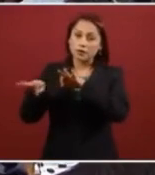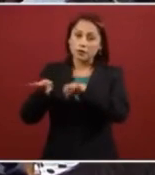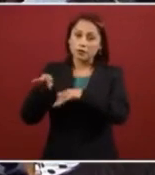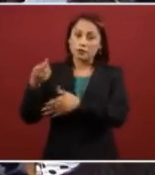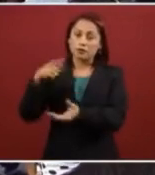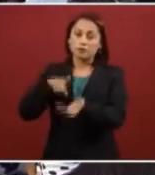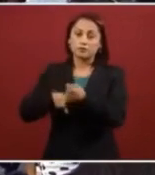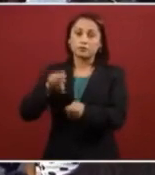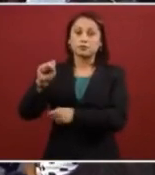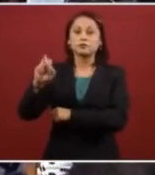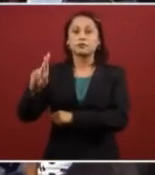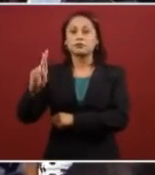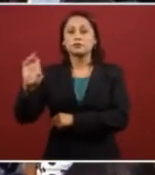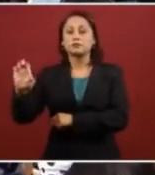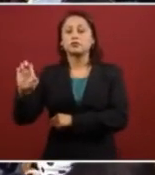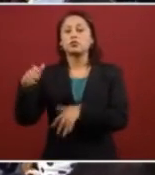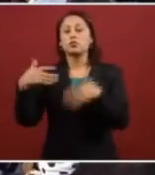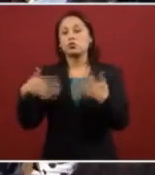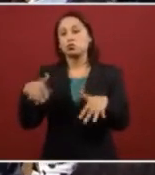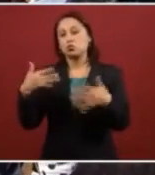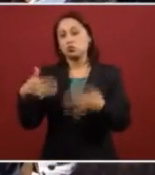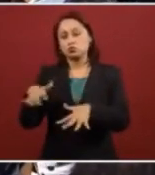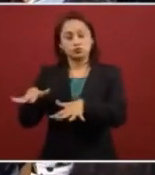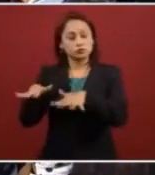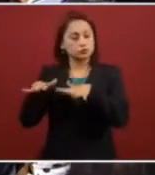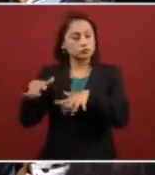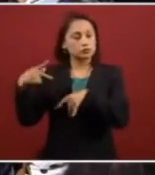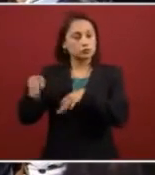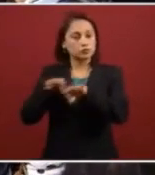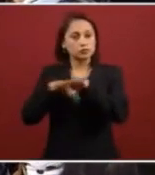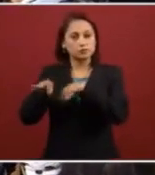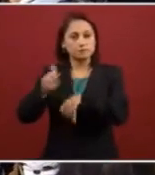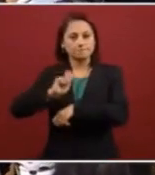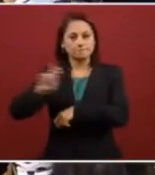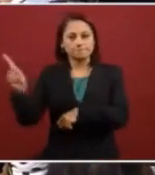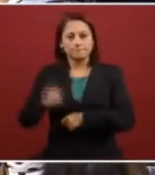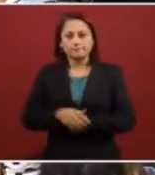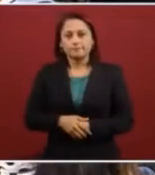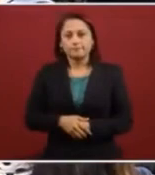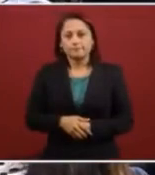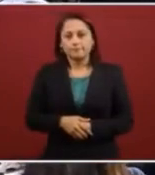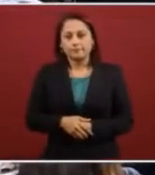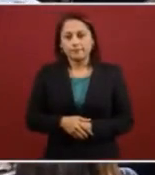relations officer, estoy, secretary. Pues,